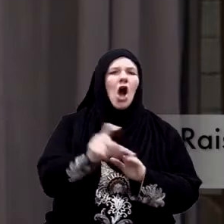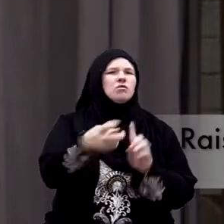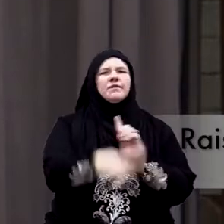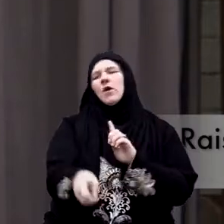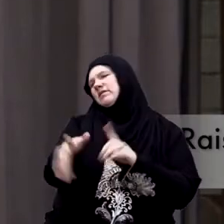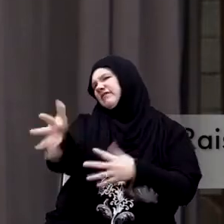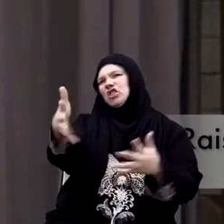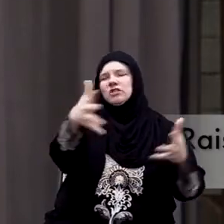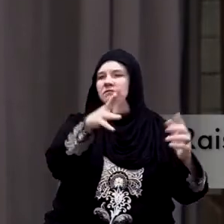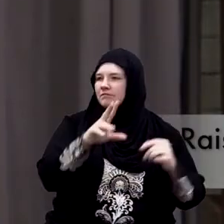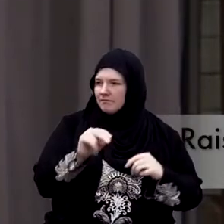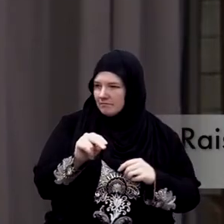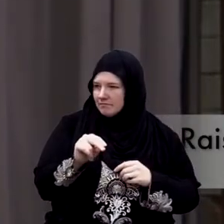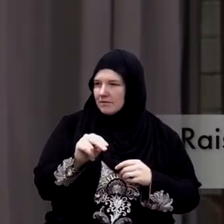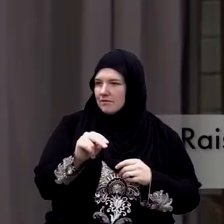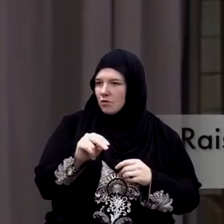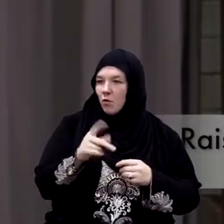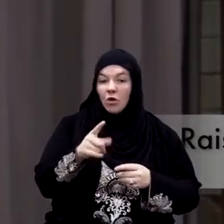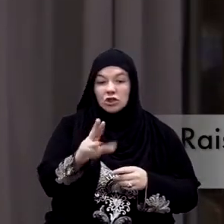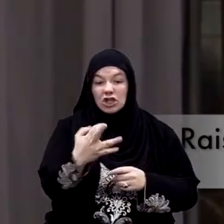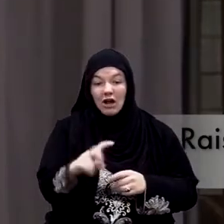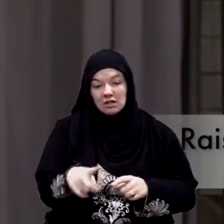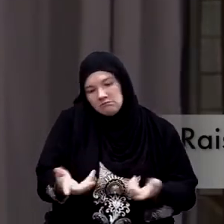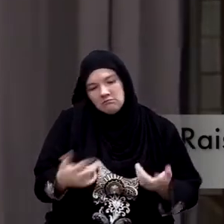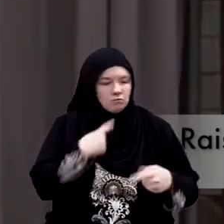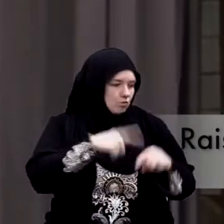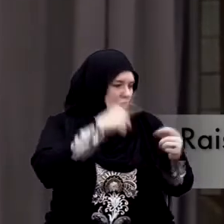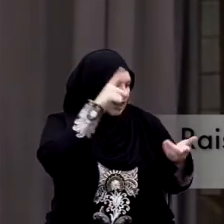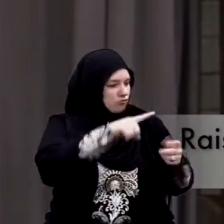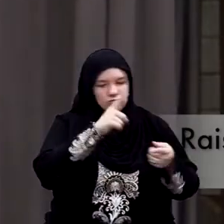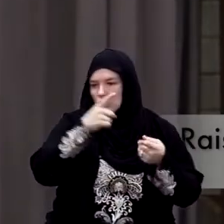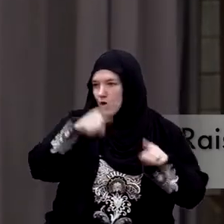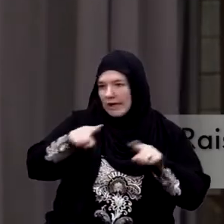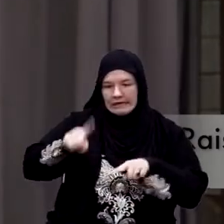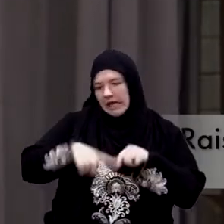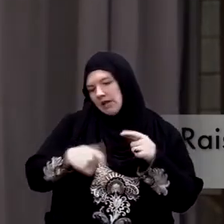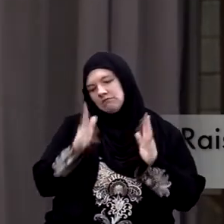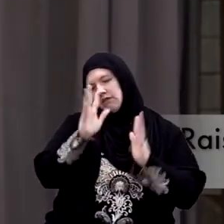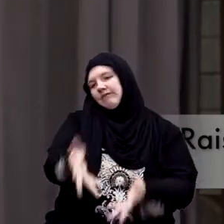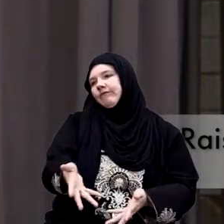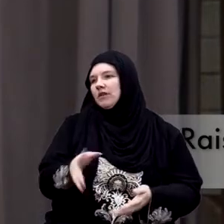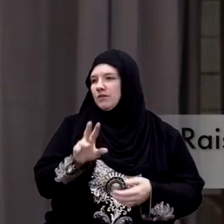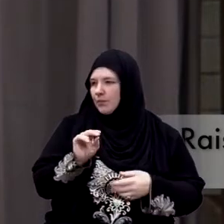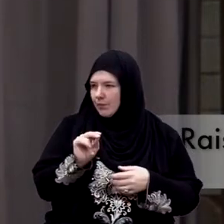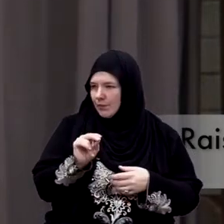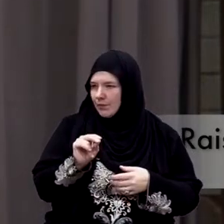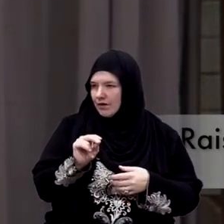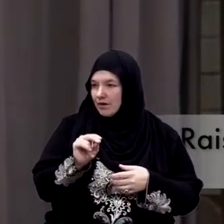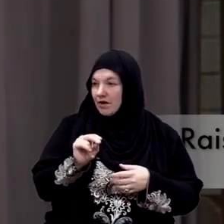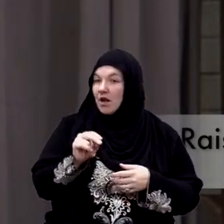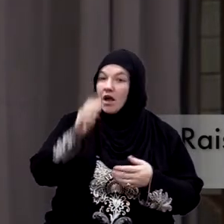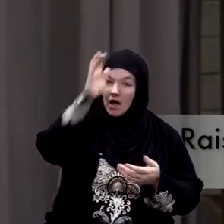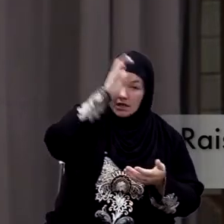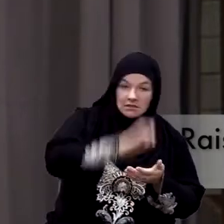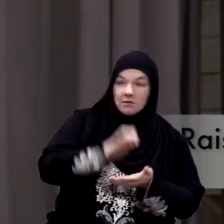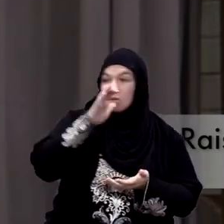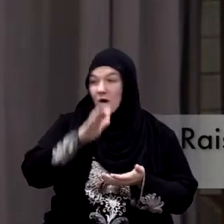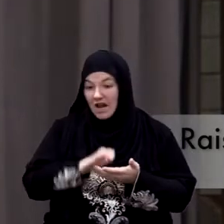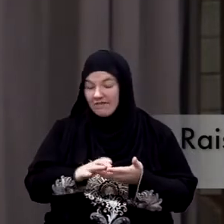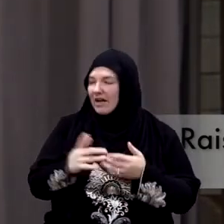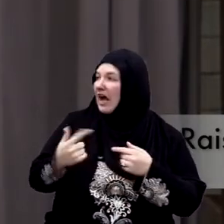should divorce or they should abandon the child one side or the other. But rather, the Quran teaches